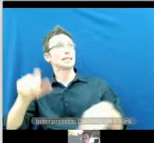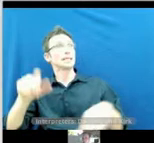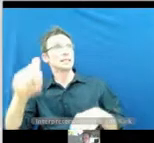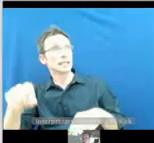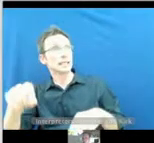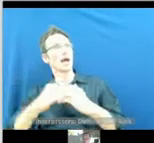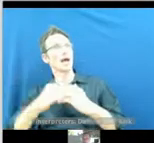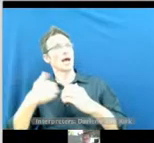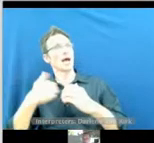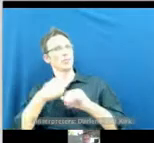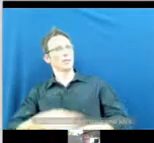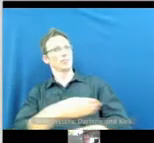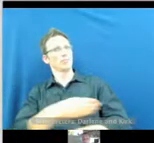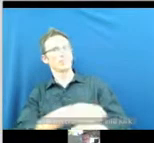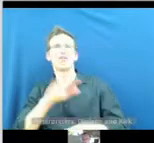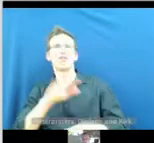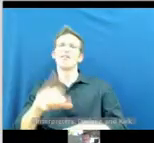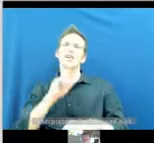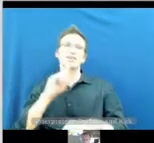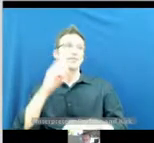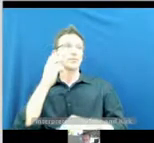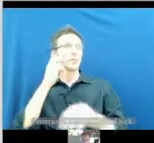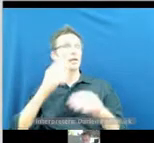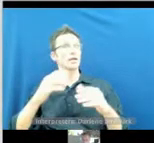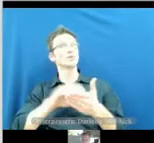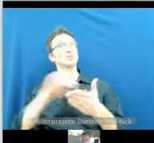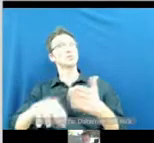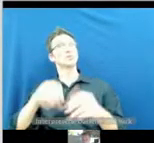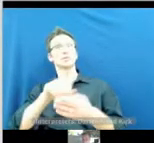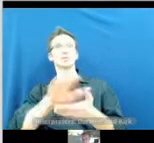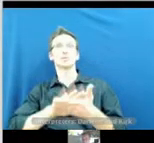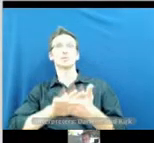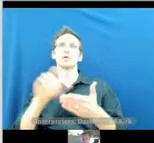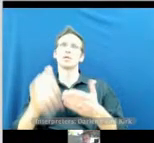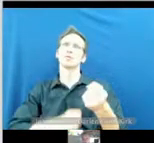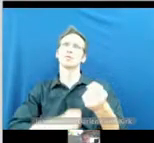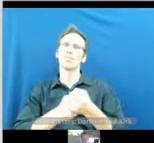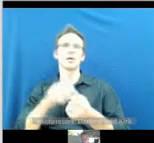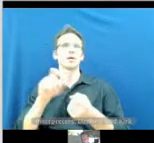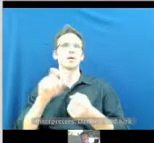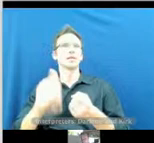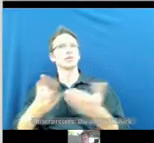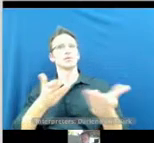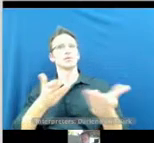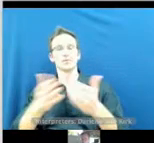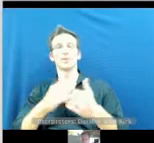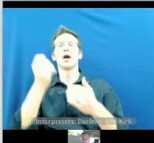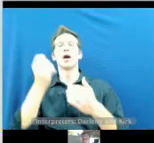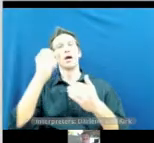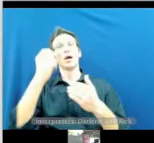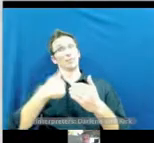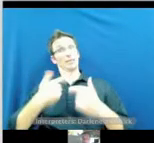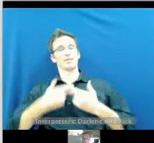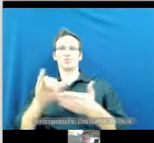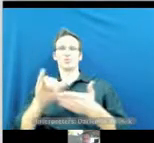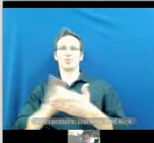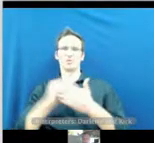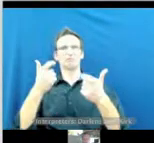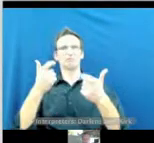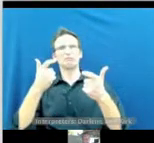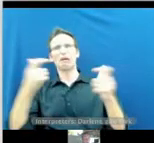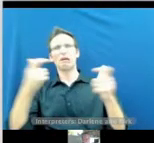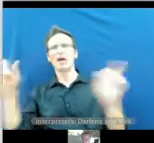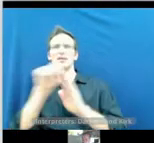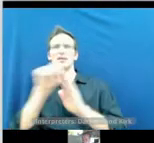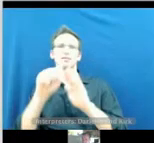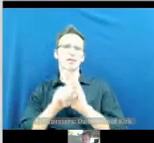the schools. Because one of the things that we struggle with, now granted, I'm in New York, which is a very large state, we surely cannot know